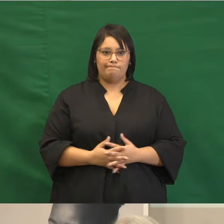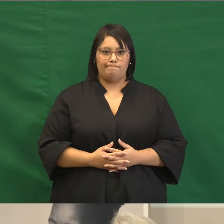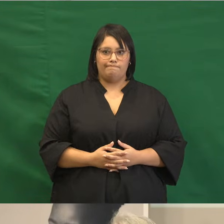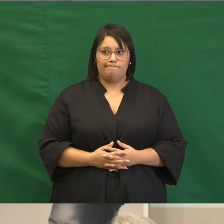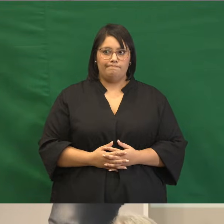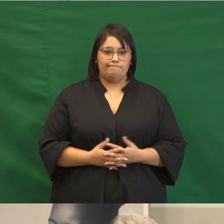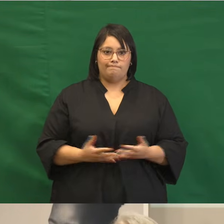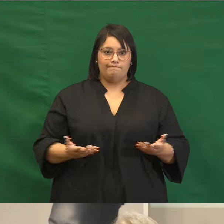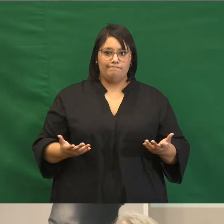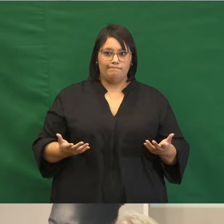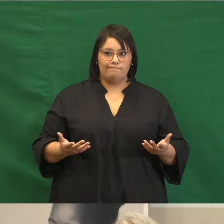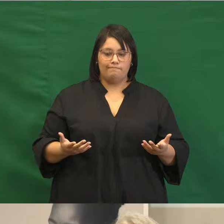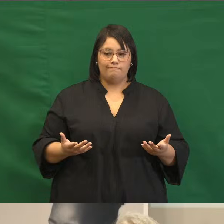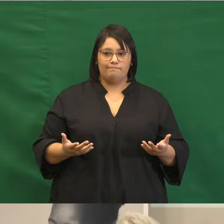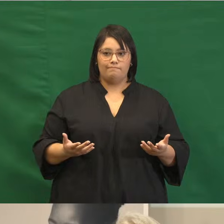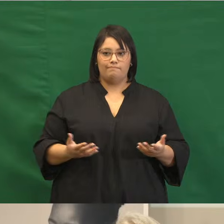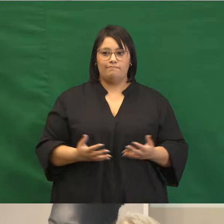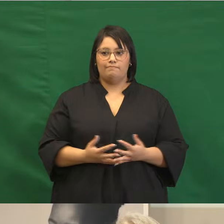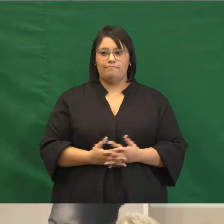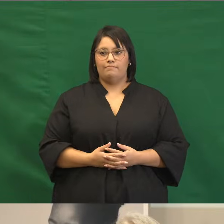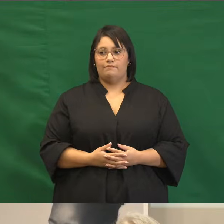Is it?